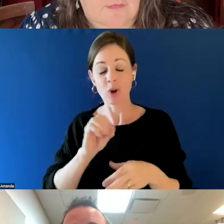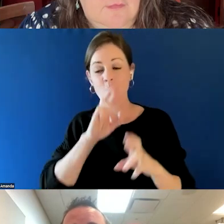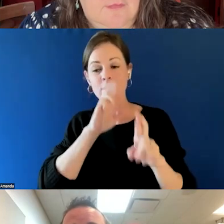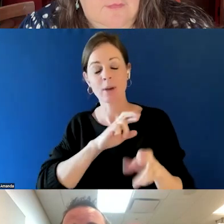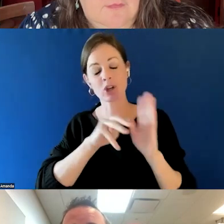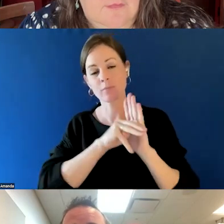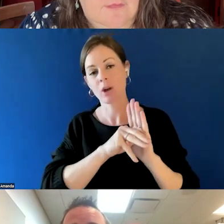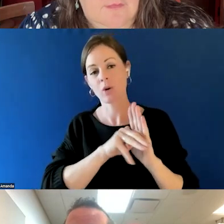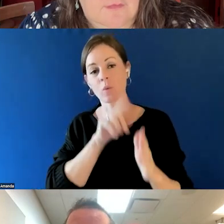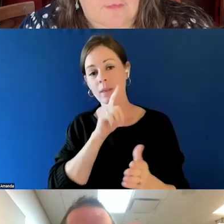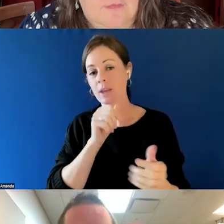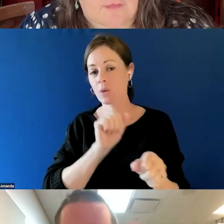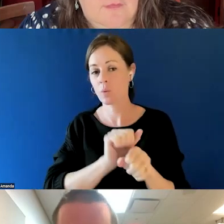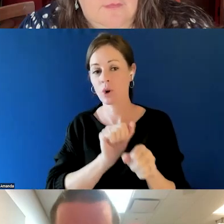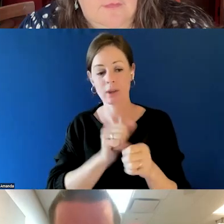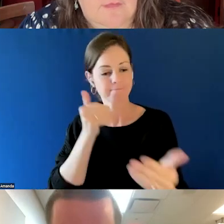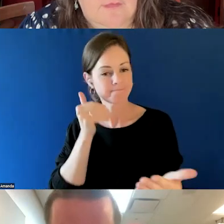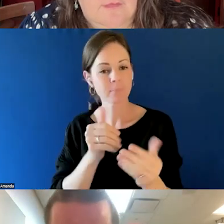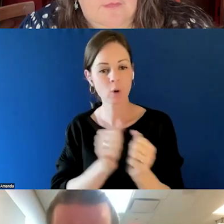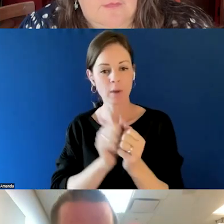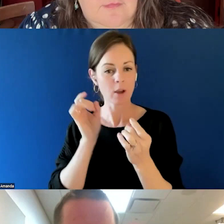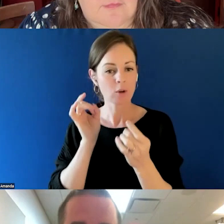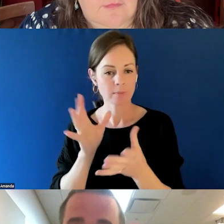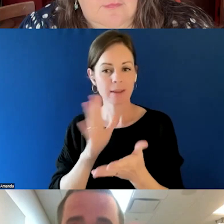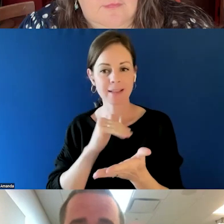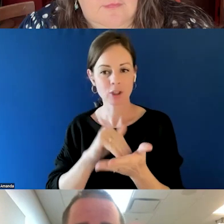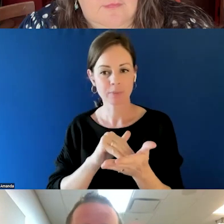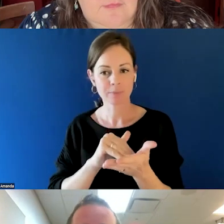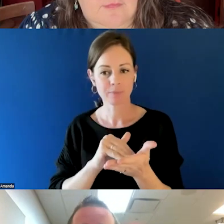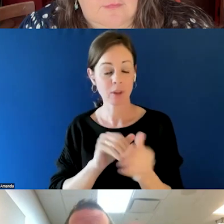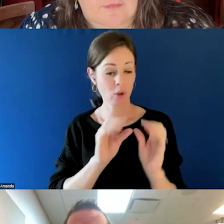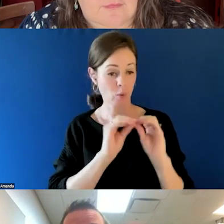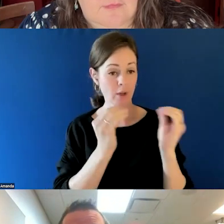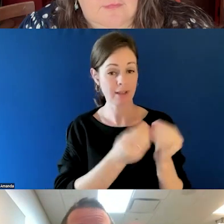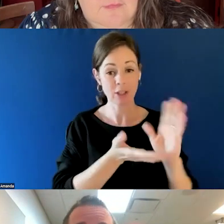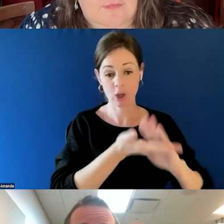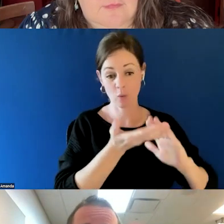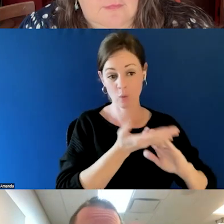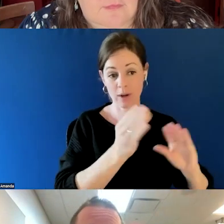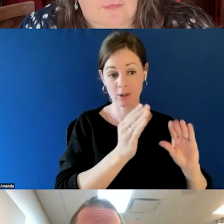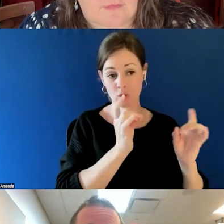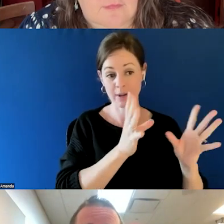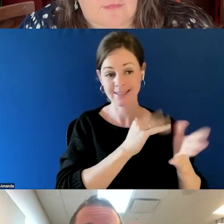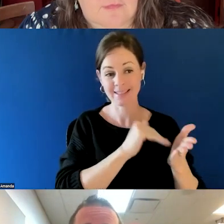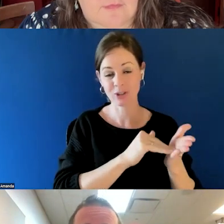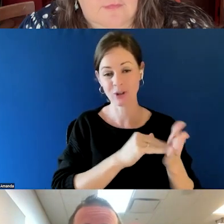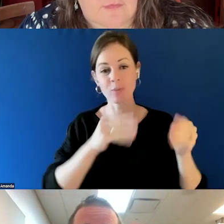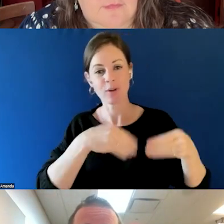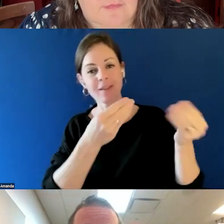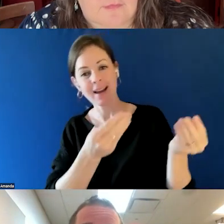very closely with our crisis center. We're actually super lucky because our crisis center, the organization that runs that, is providing our co-responders for